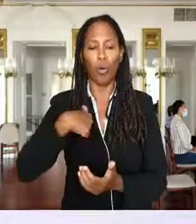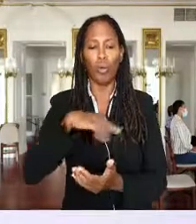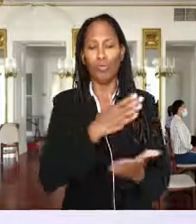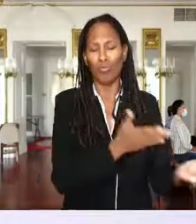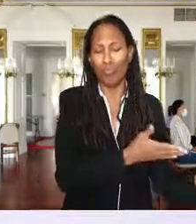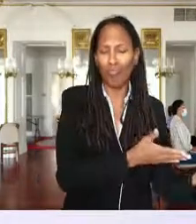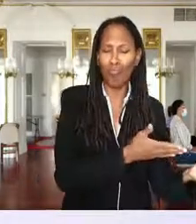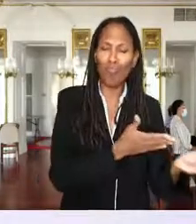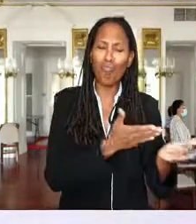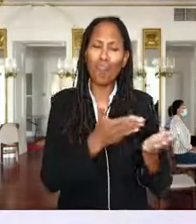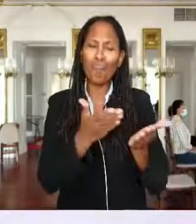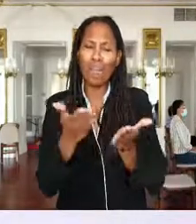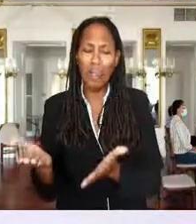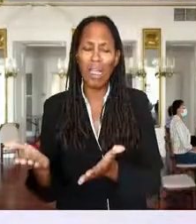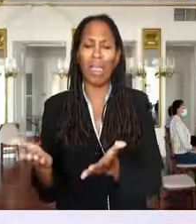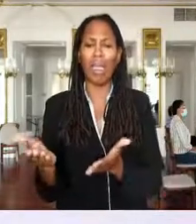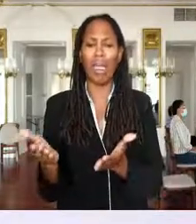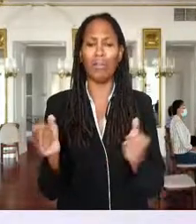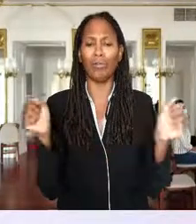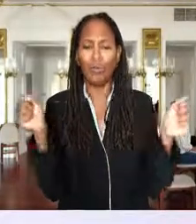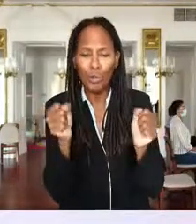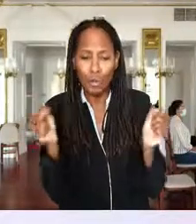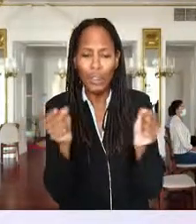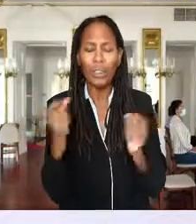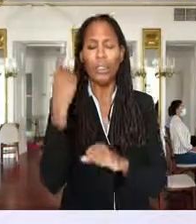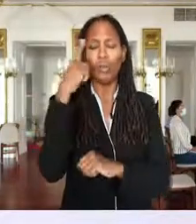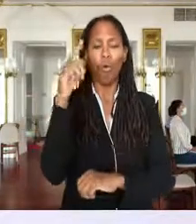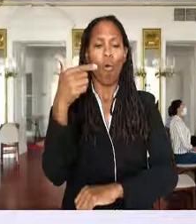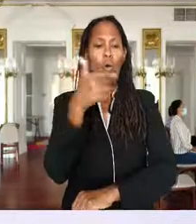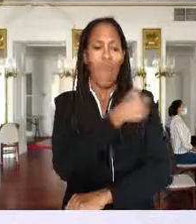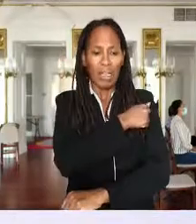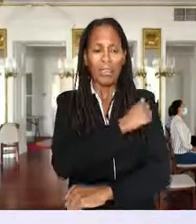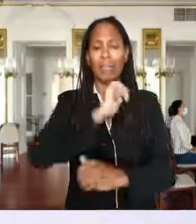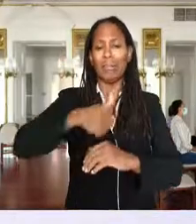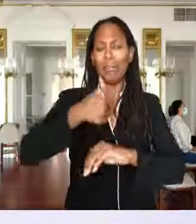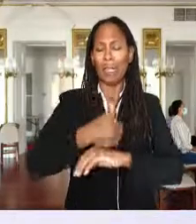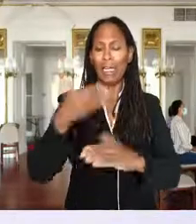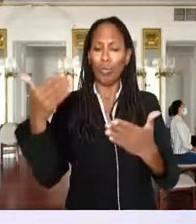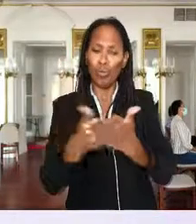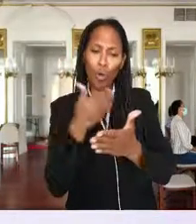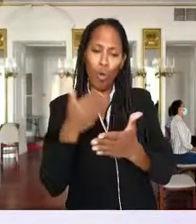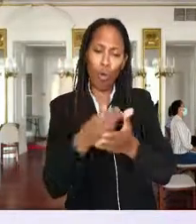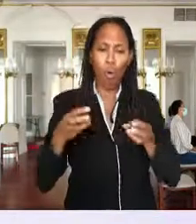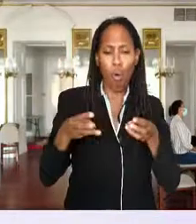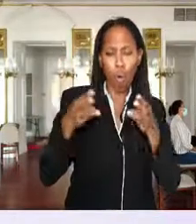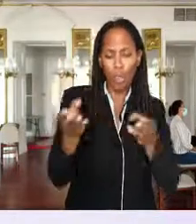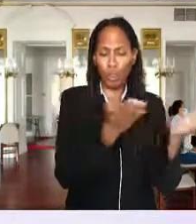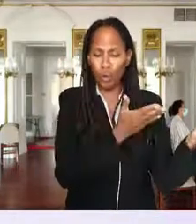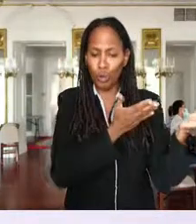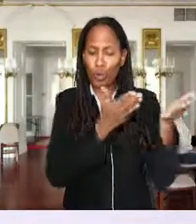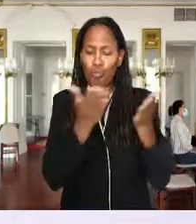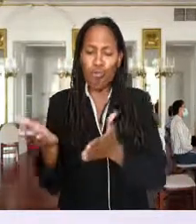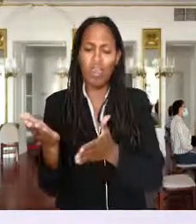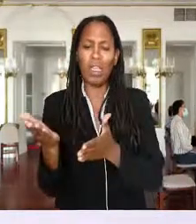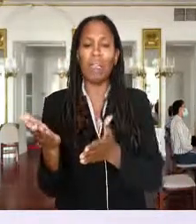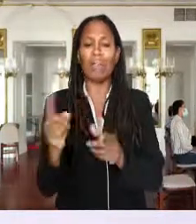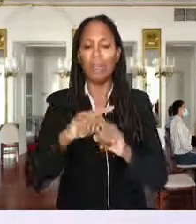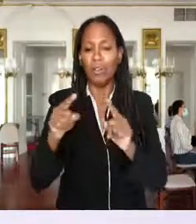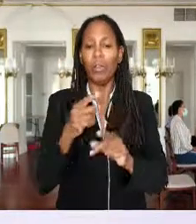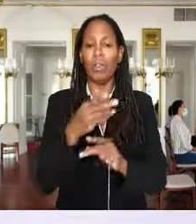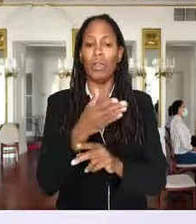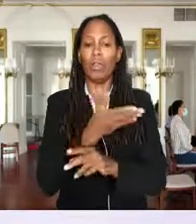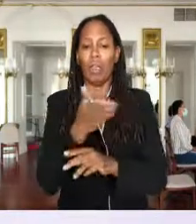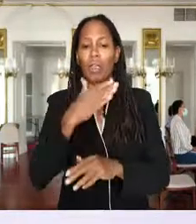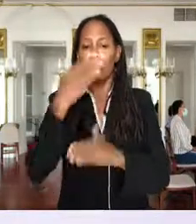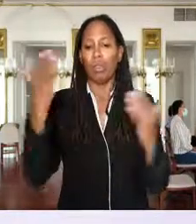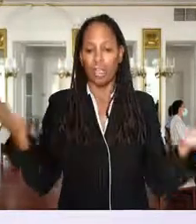for vaccines to creating new ways to get oxygen into the territory, by paying for